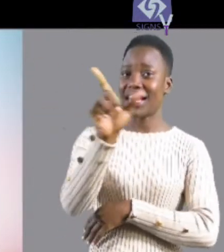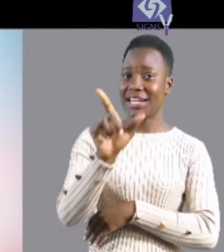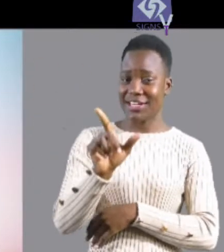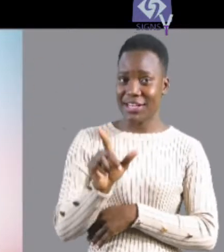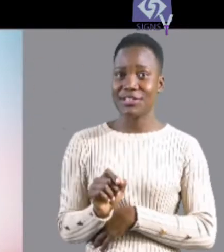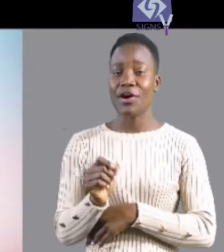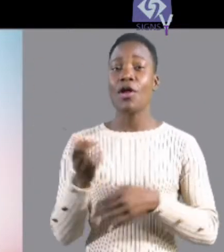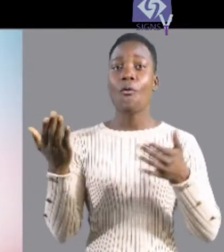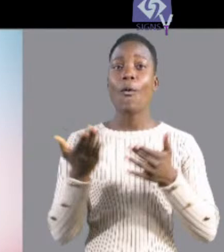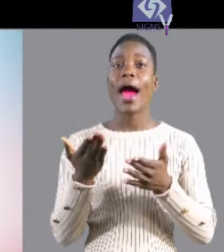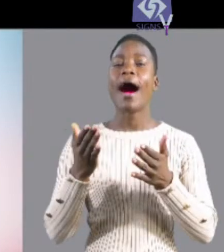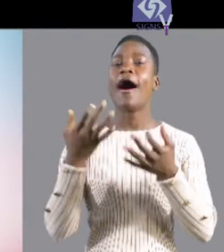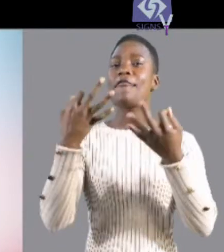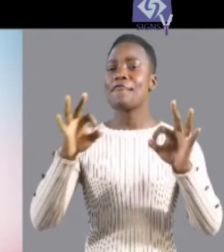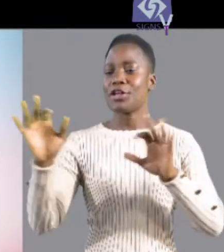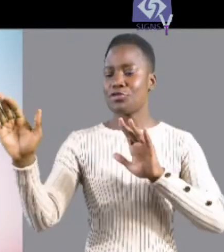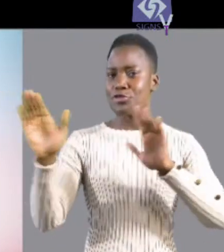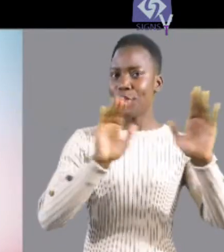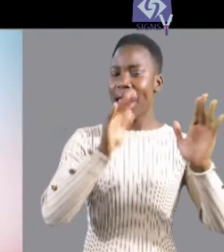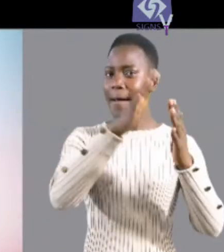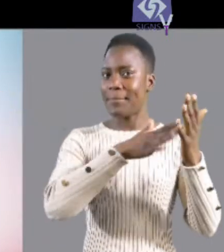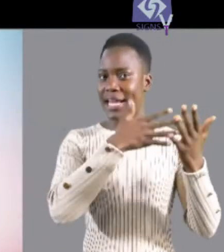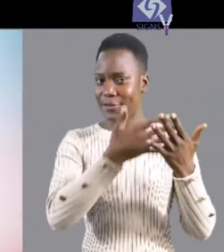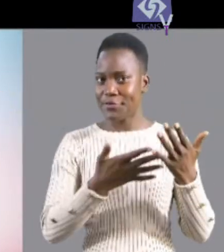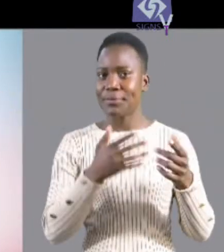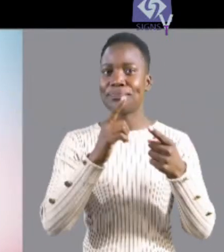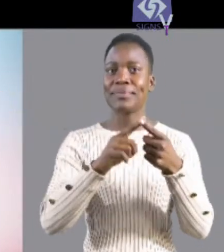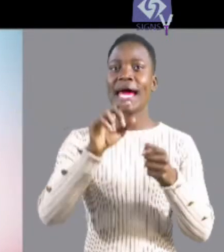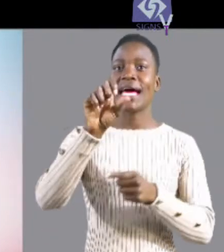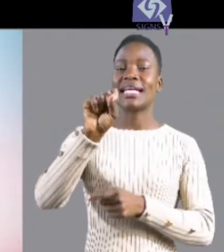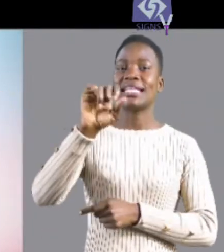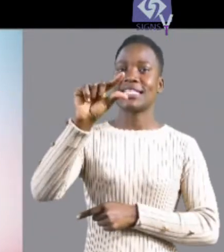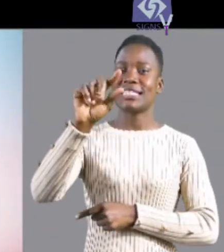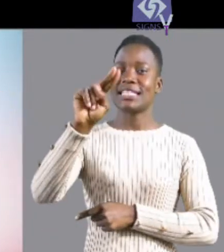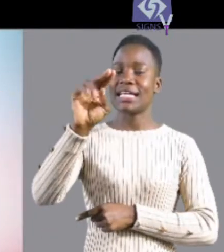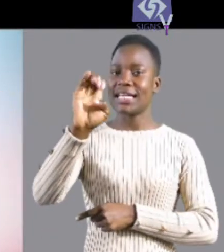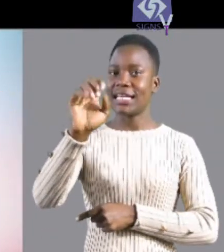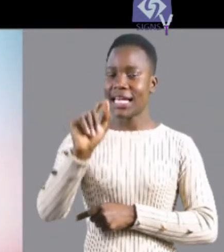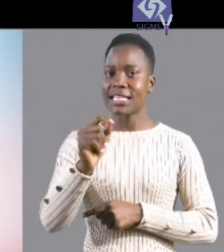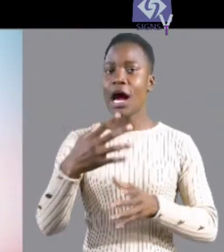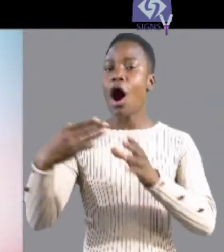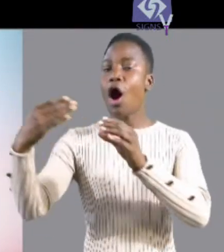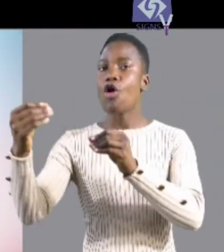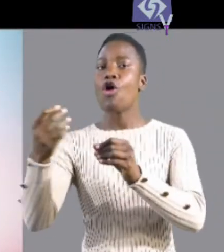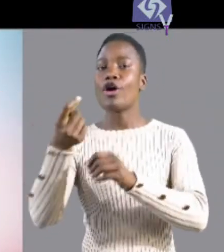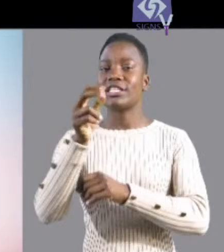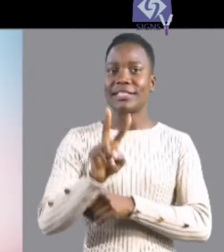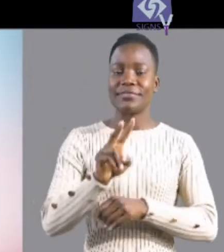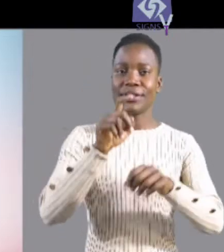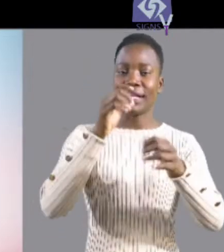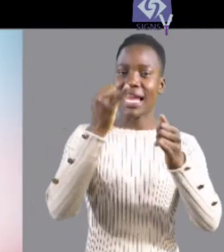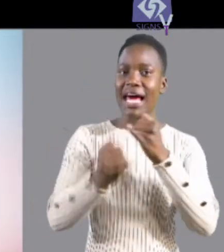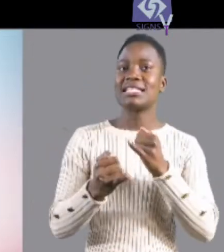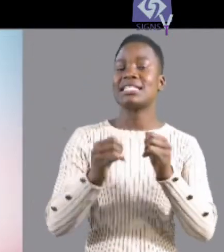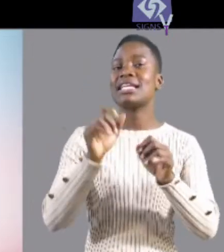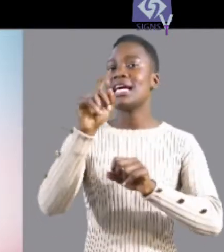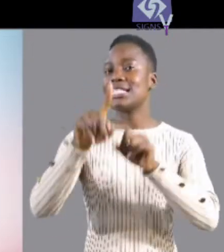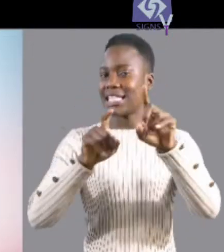region on free-to-air platforms, Signet, GoTV, and StarTimes.